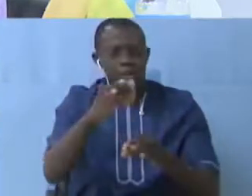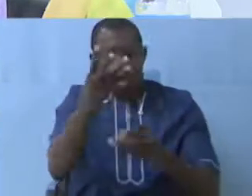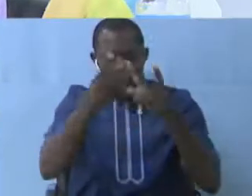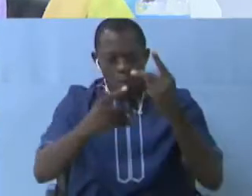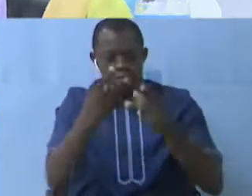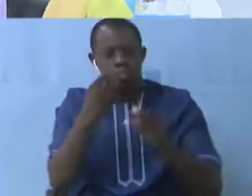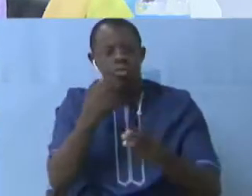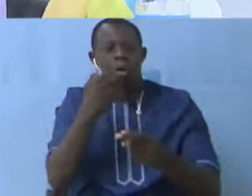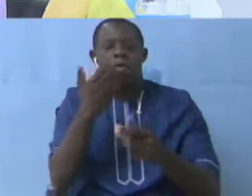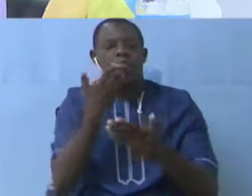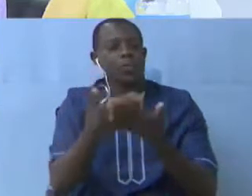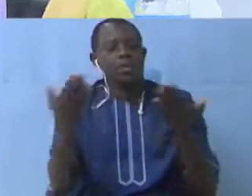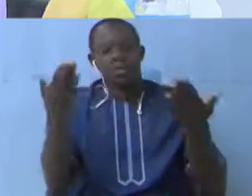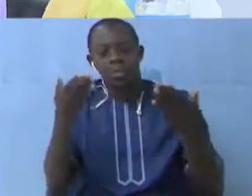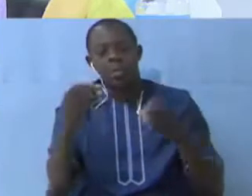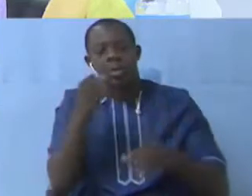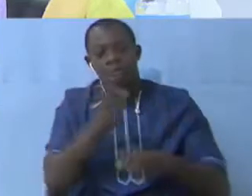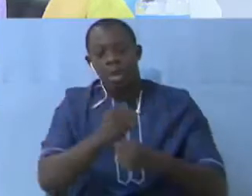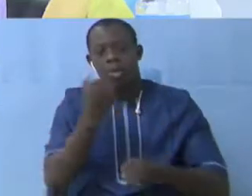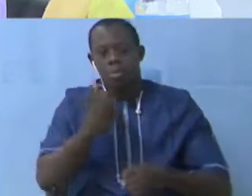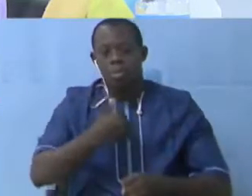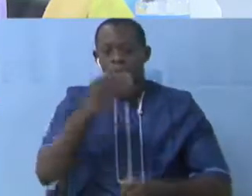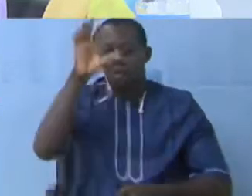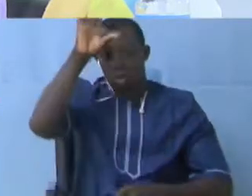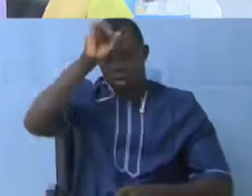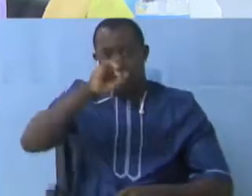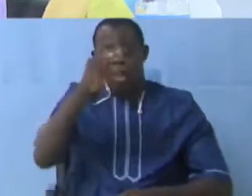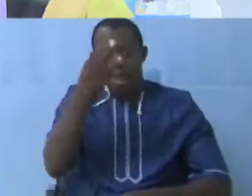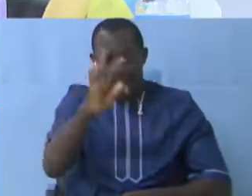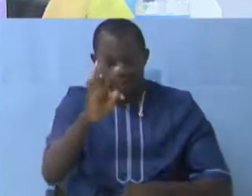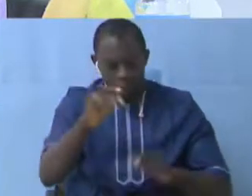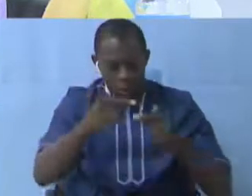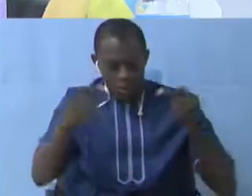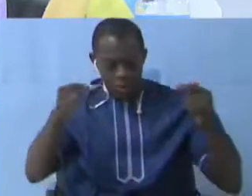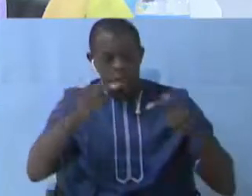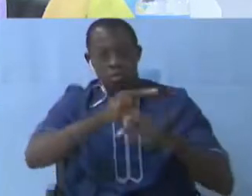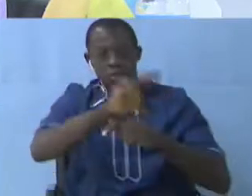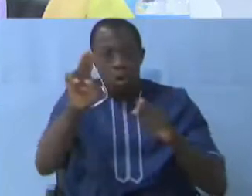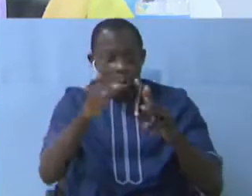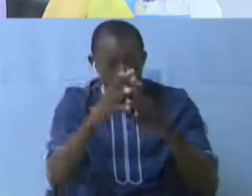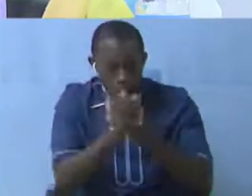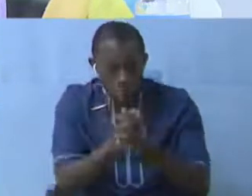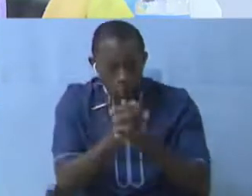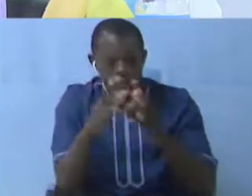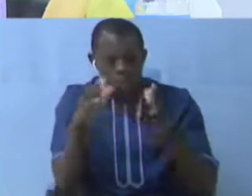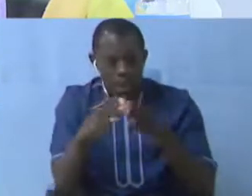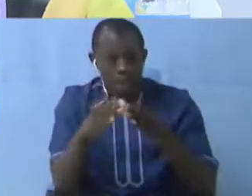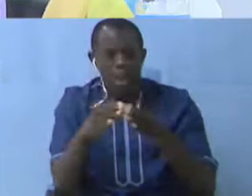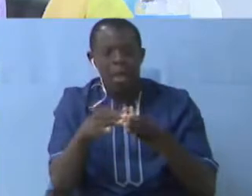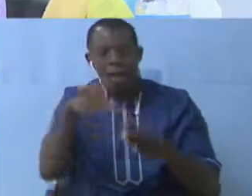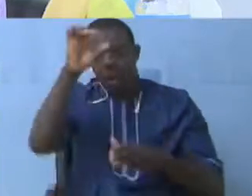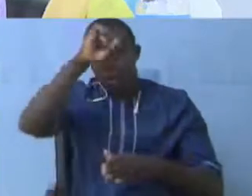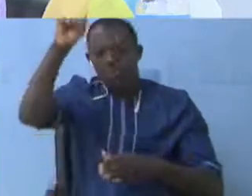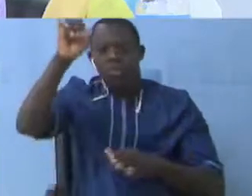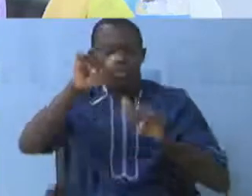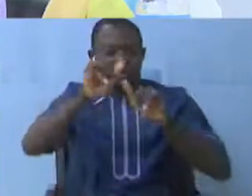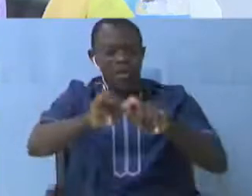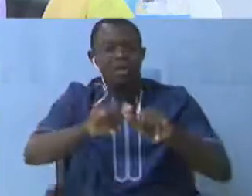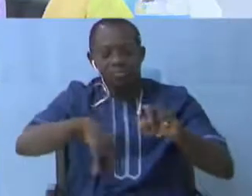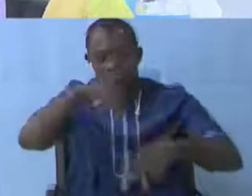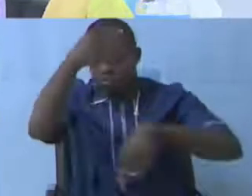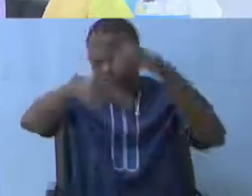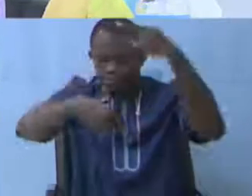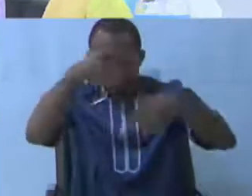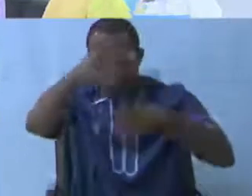to understand that if the opposition was not united, President Jammeh will stay forever.